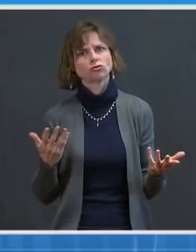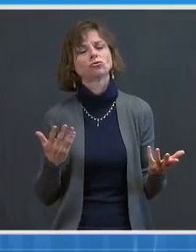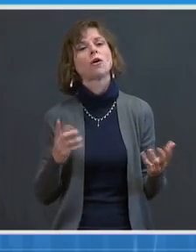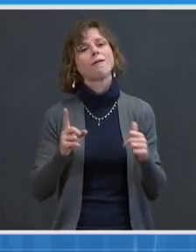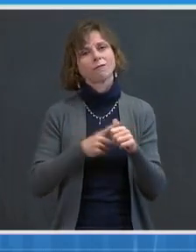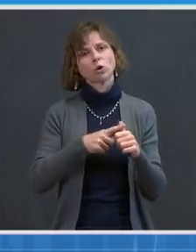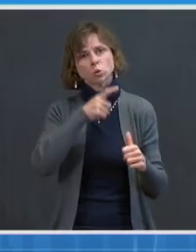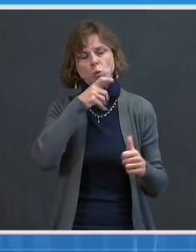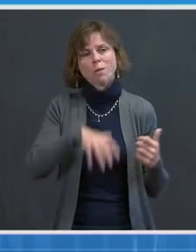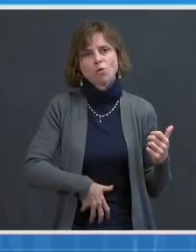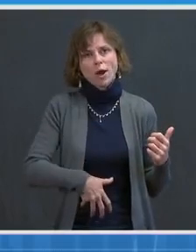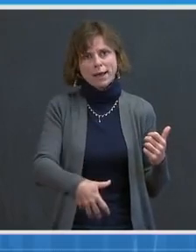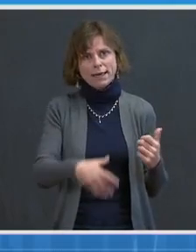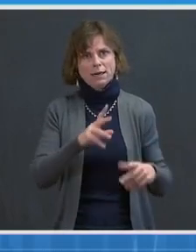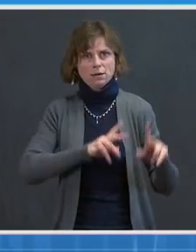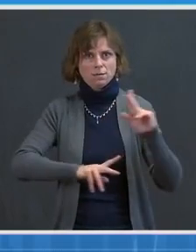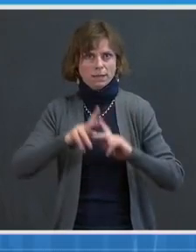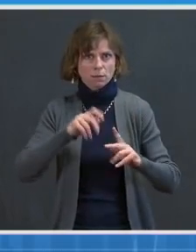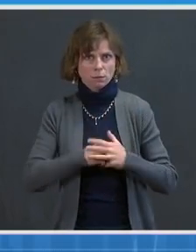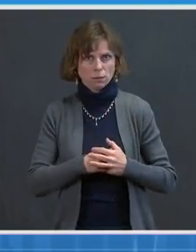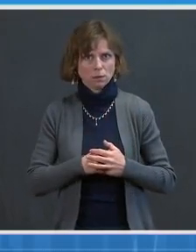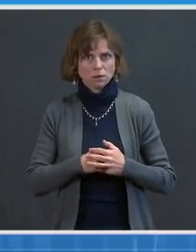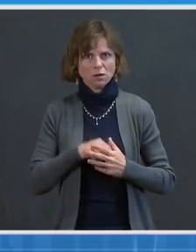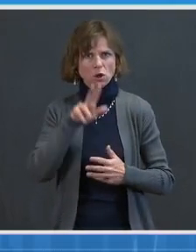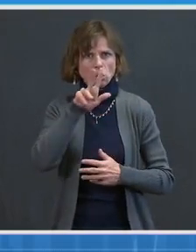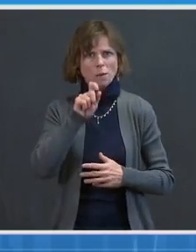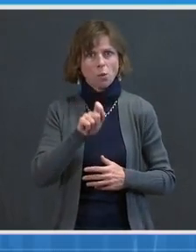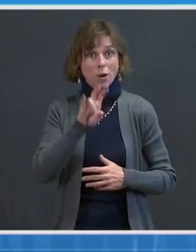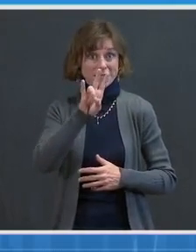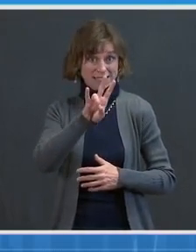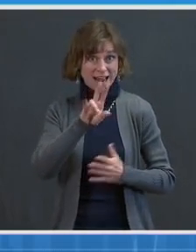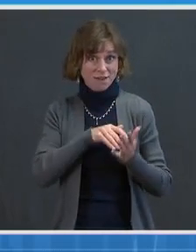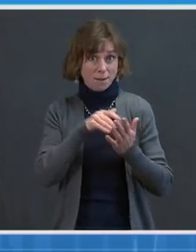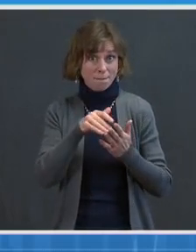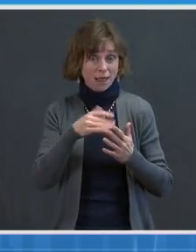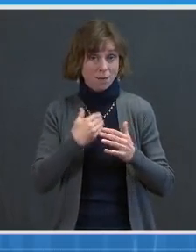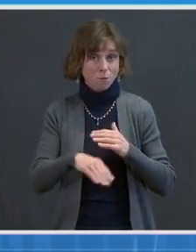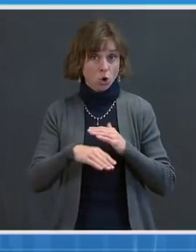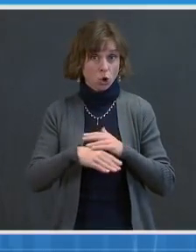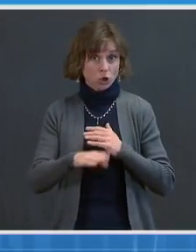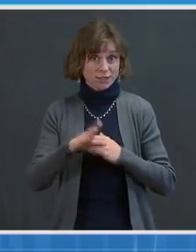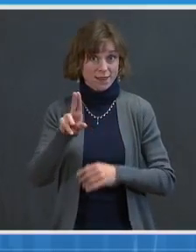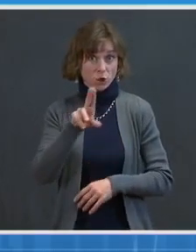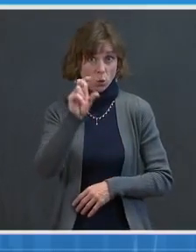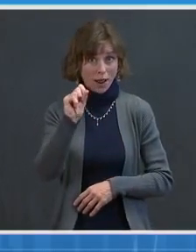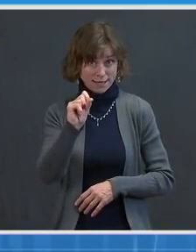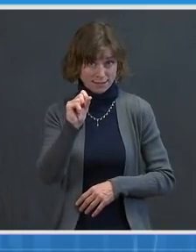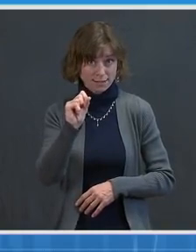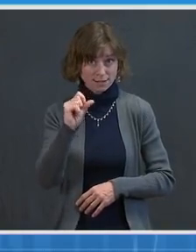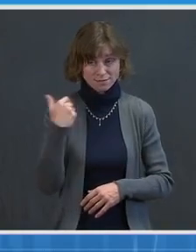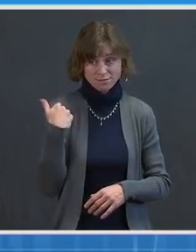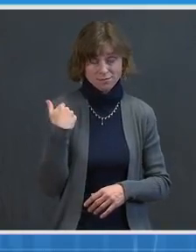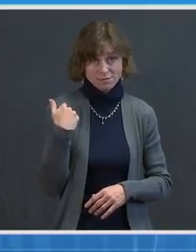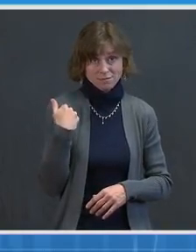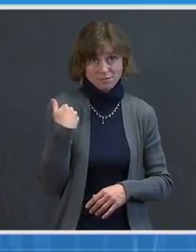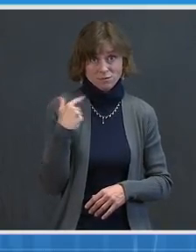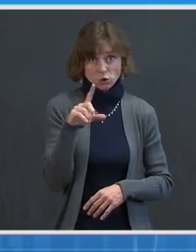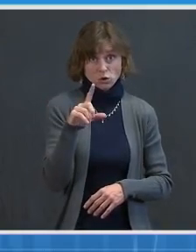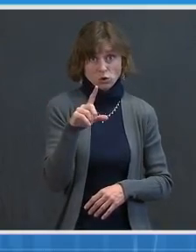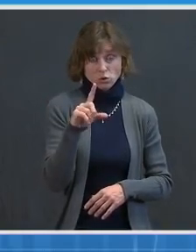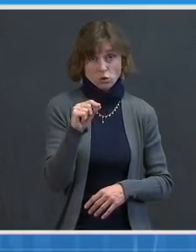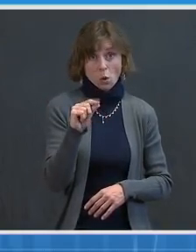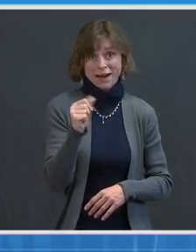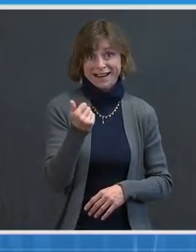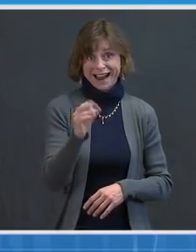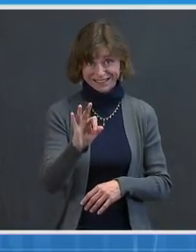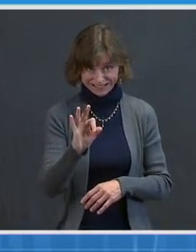pregnant individuals. There are about 3.7 million births in the United States in 2019. Then